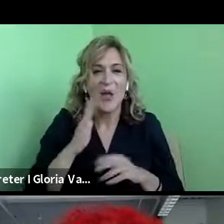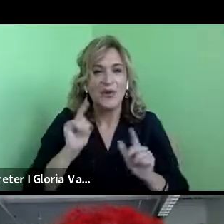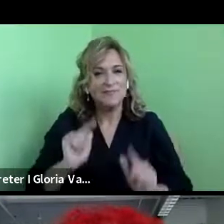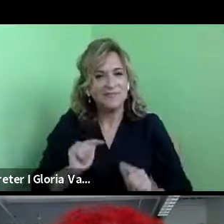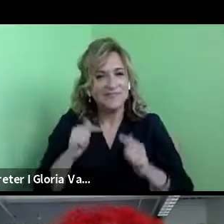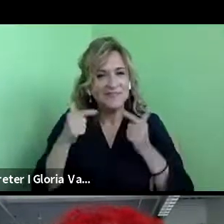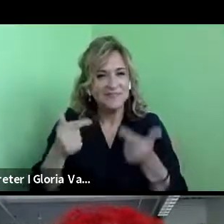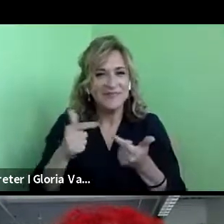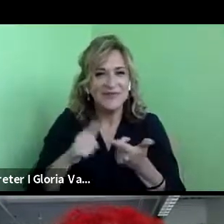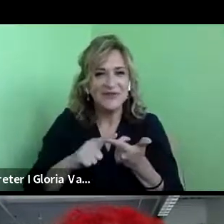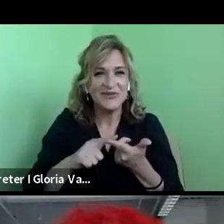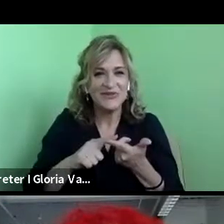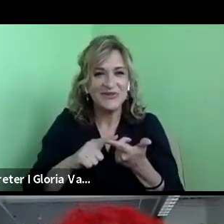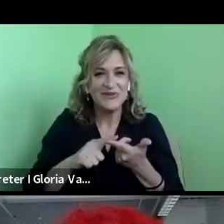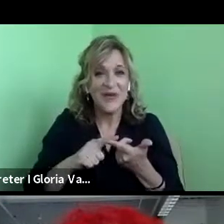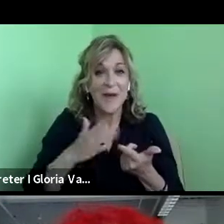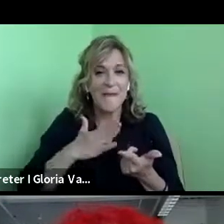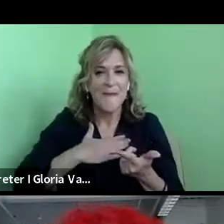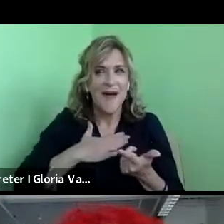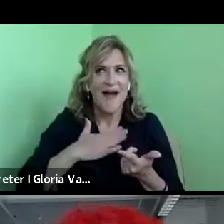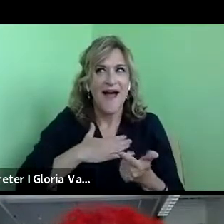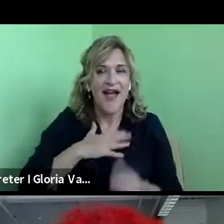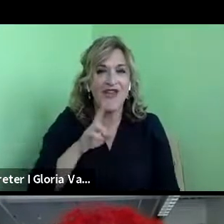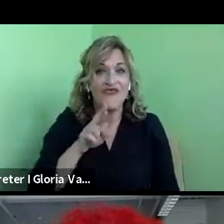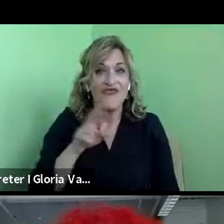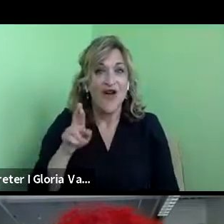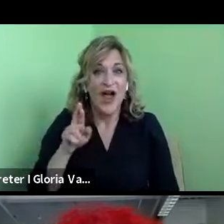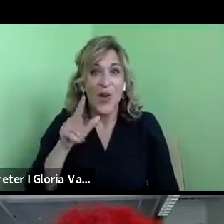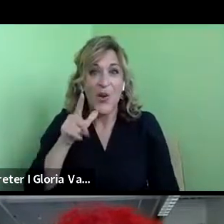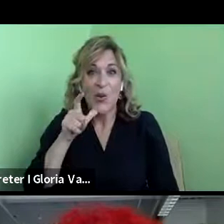to my right, which is Andrea.